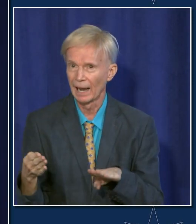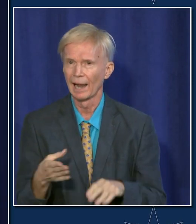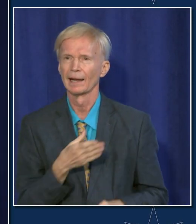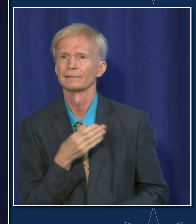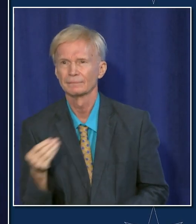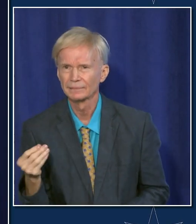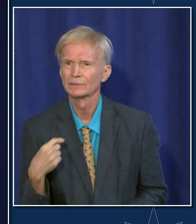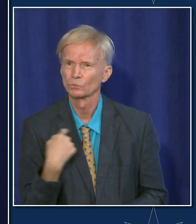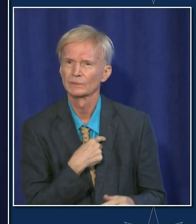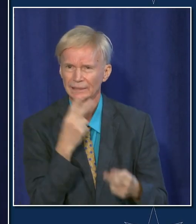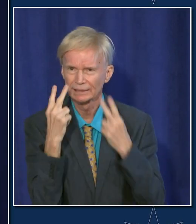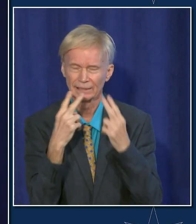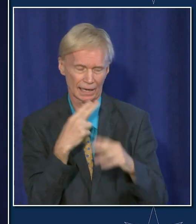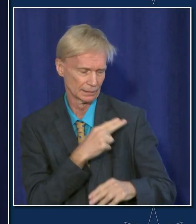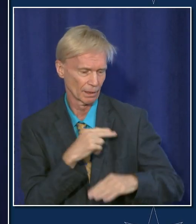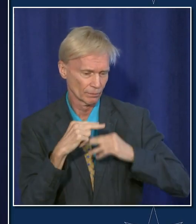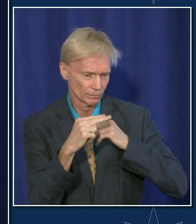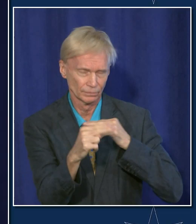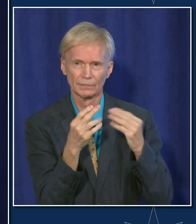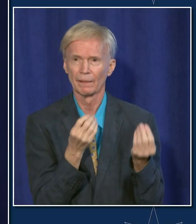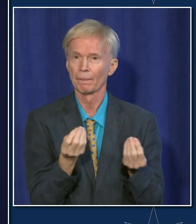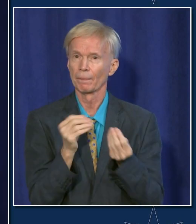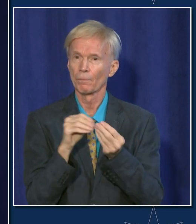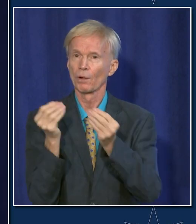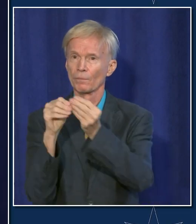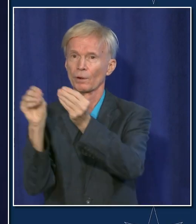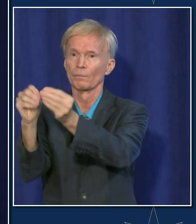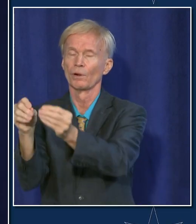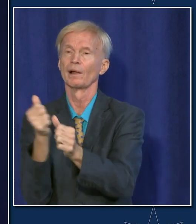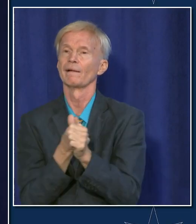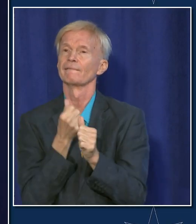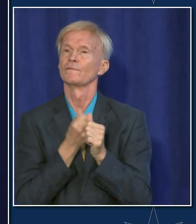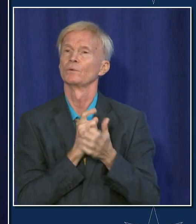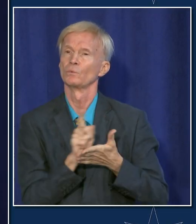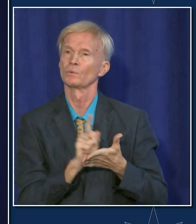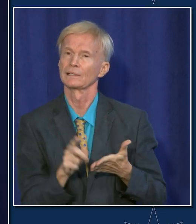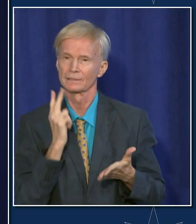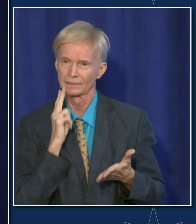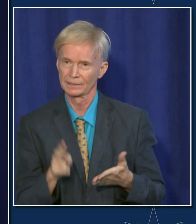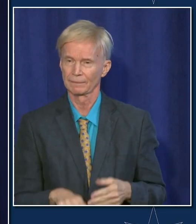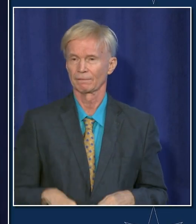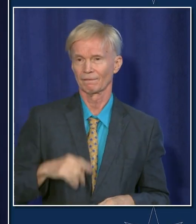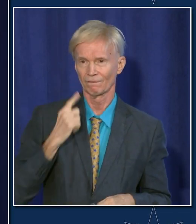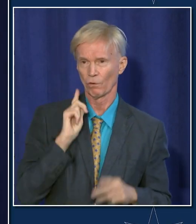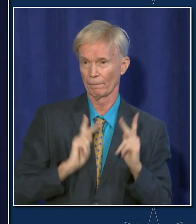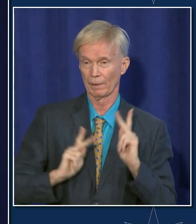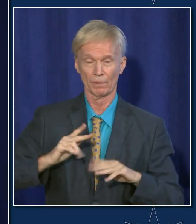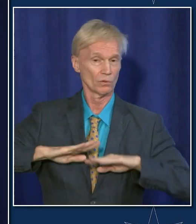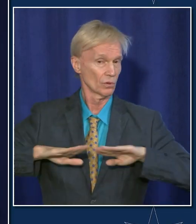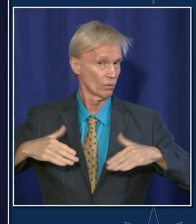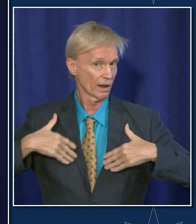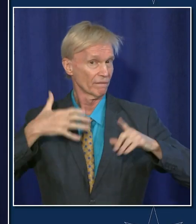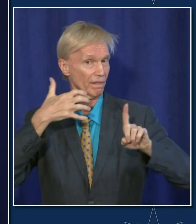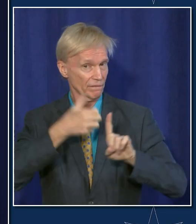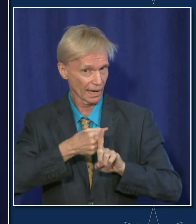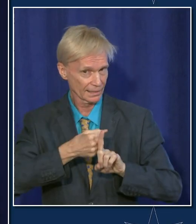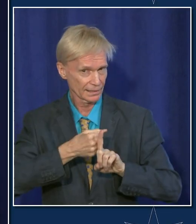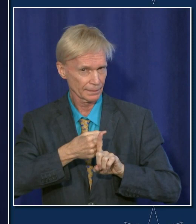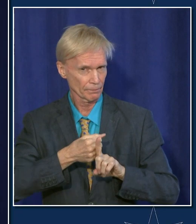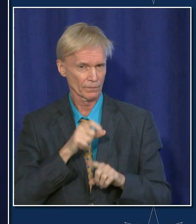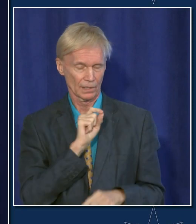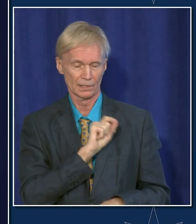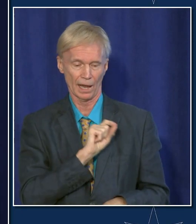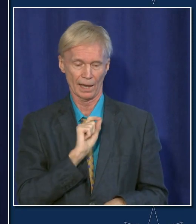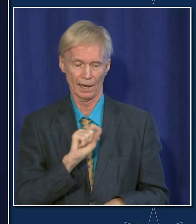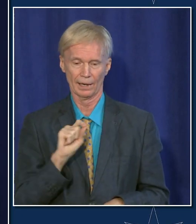this each week. The red line shows the case rate for people here in Chicago who are unvaccinated. The dotted